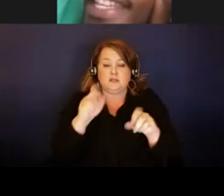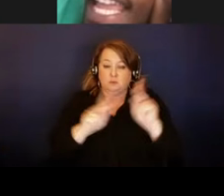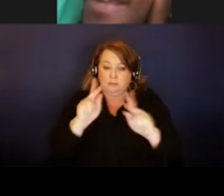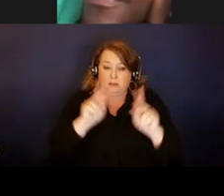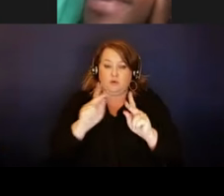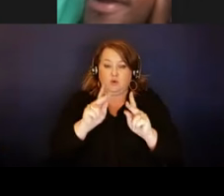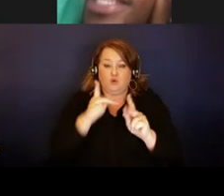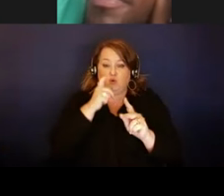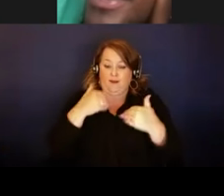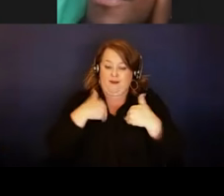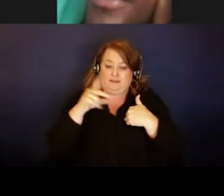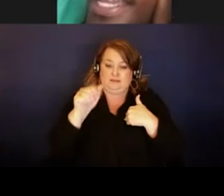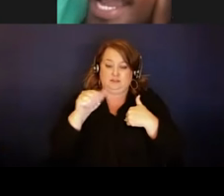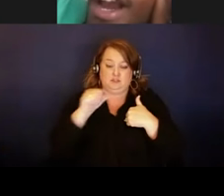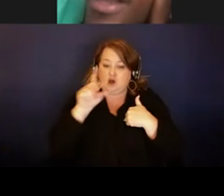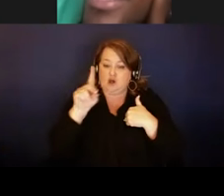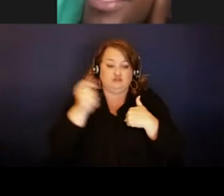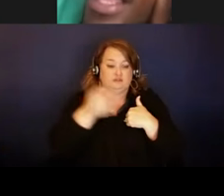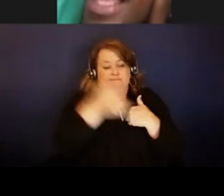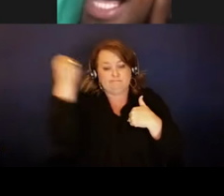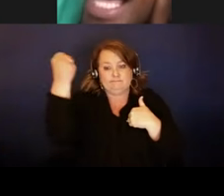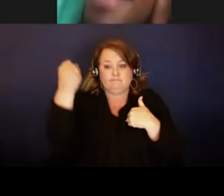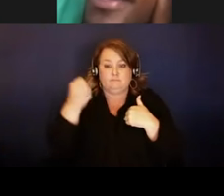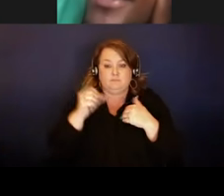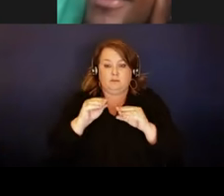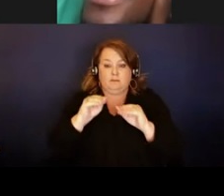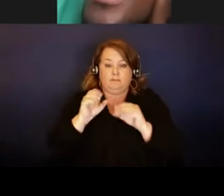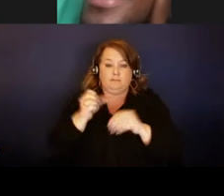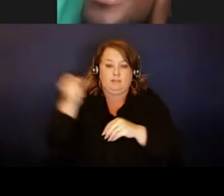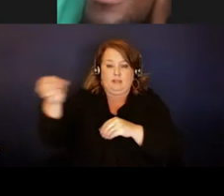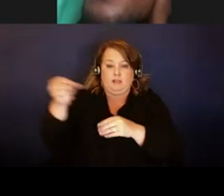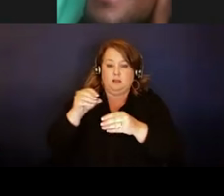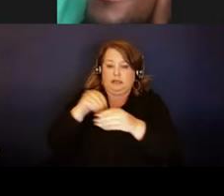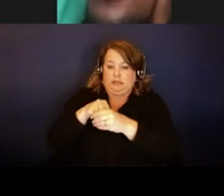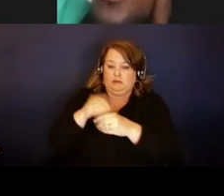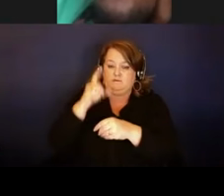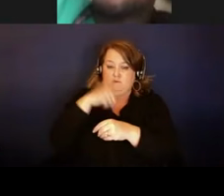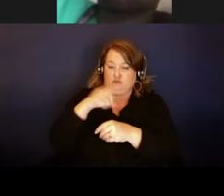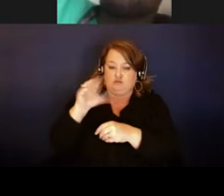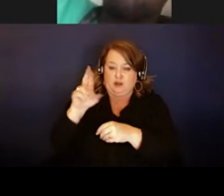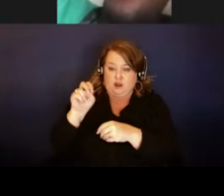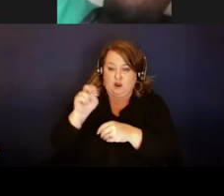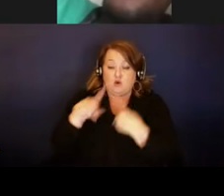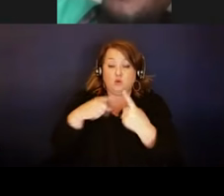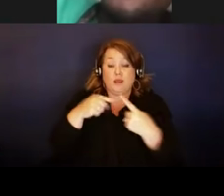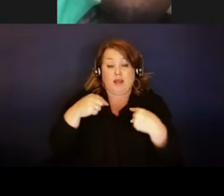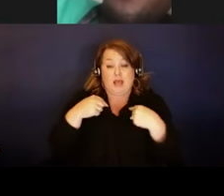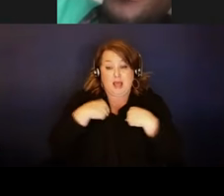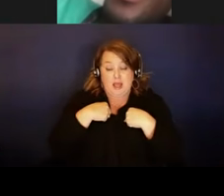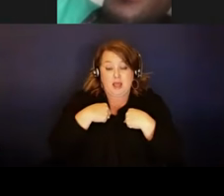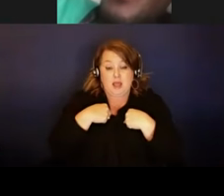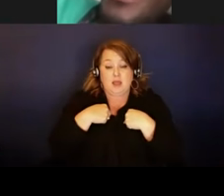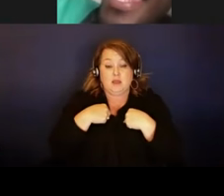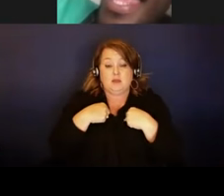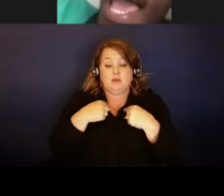being taken from their parents and put in foster care. Another situation was when I was older, I was profiled because I had